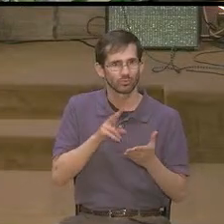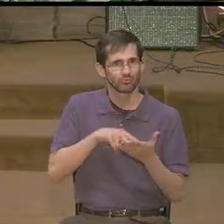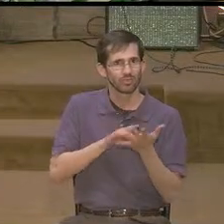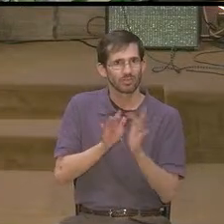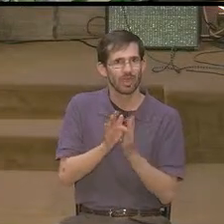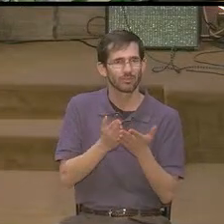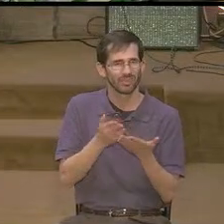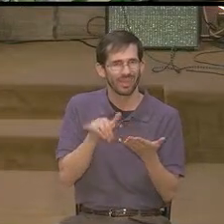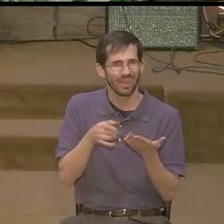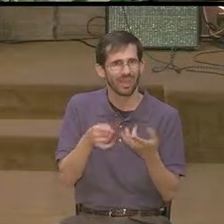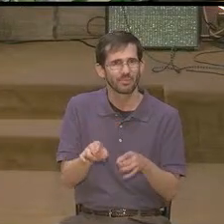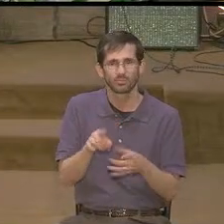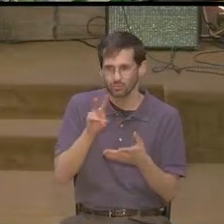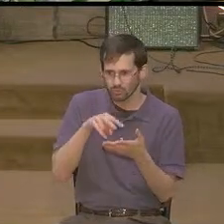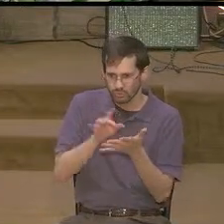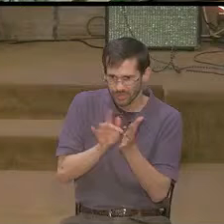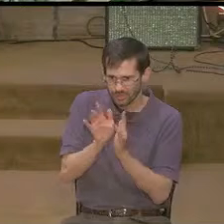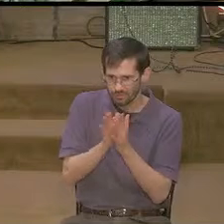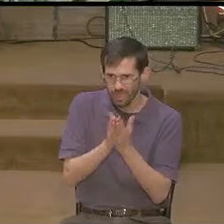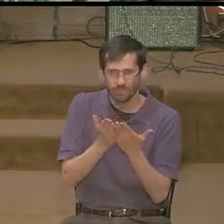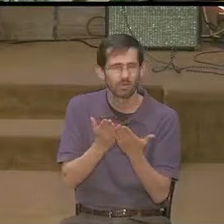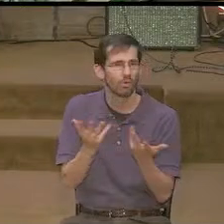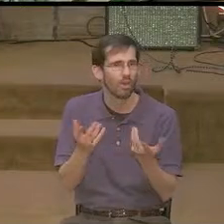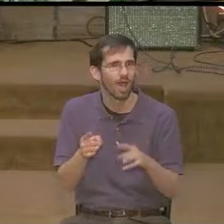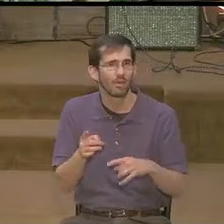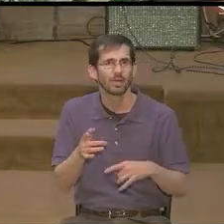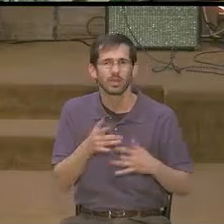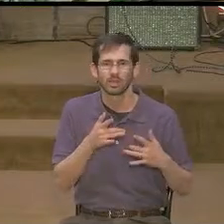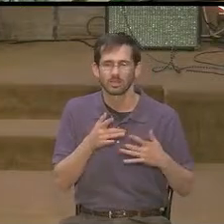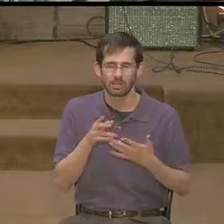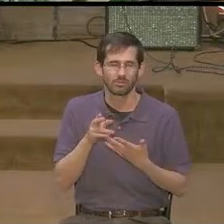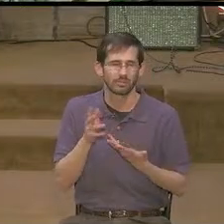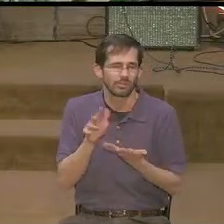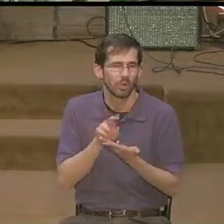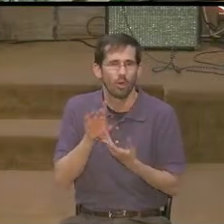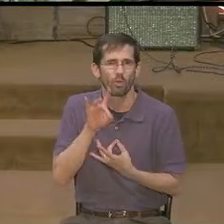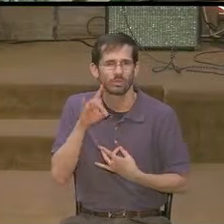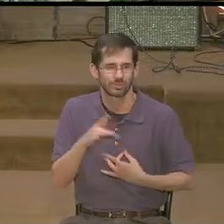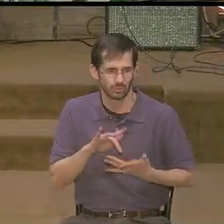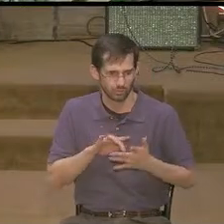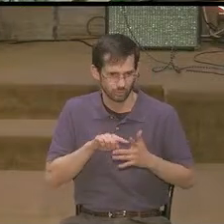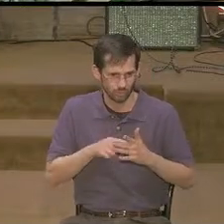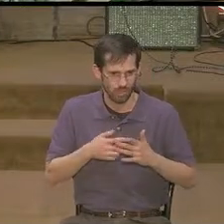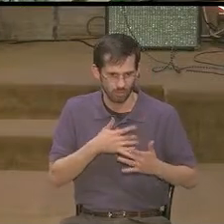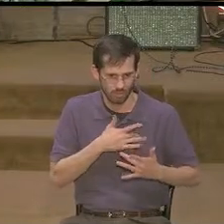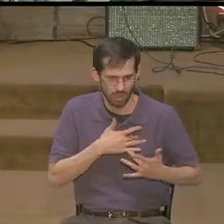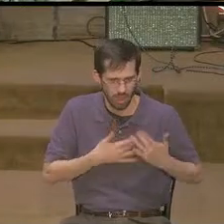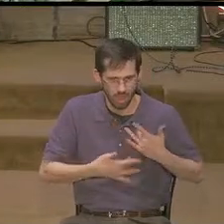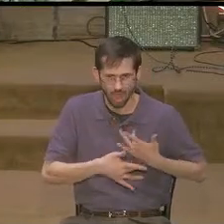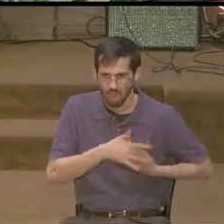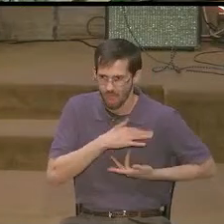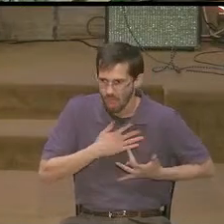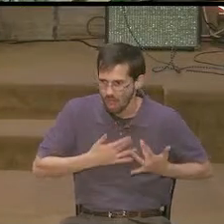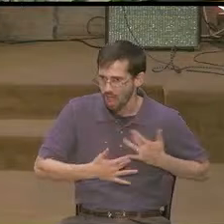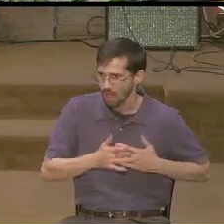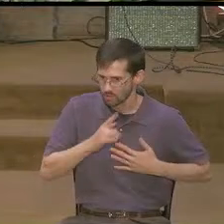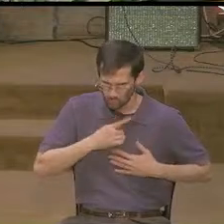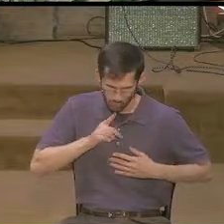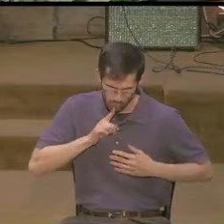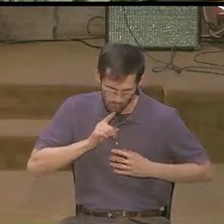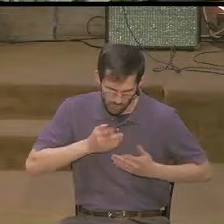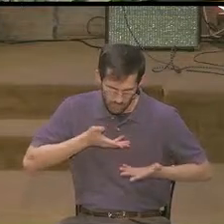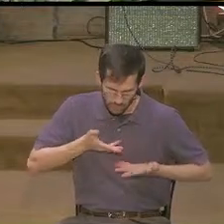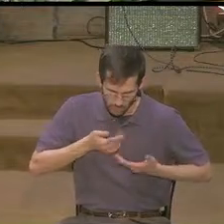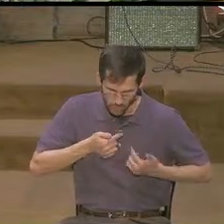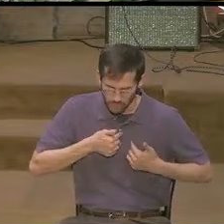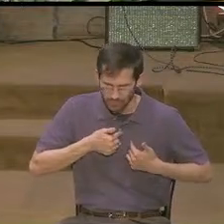Isn't that what happens when you read the Bible and you and the Holy Spirit begins to minister to you, or God begins to minister to